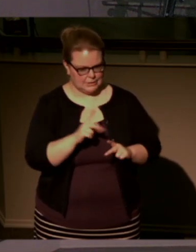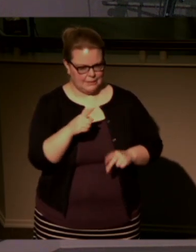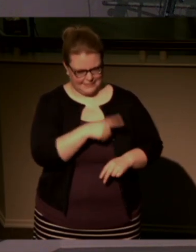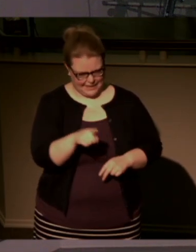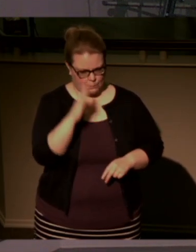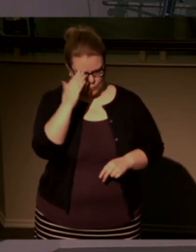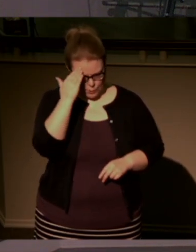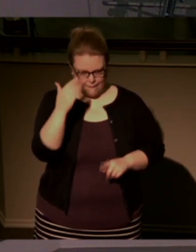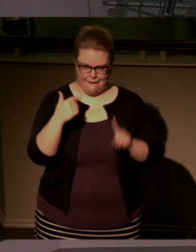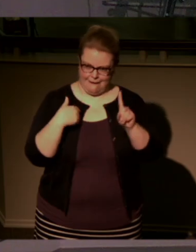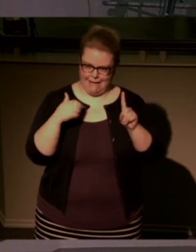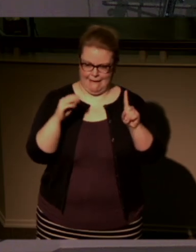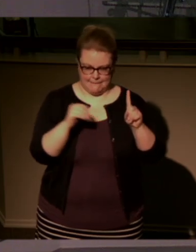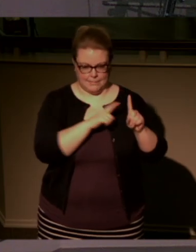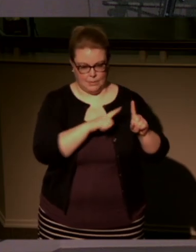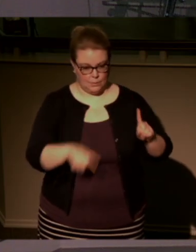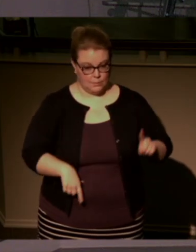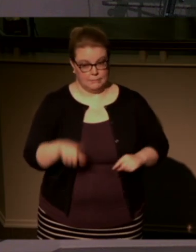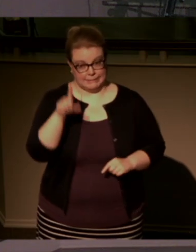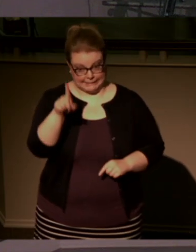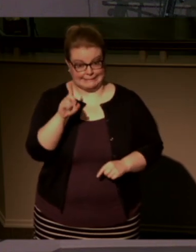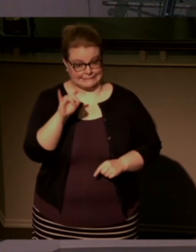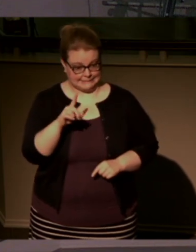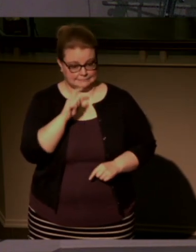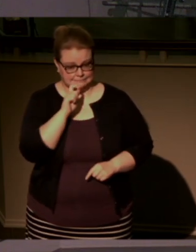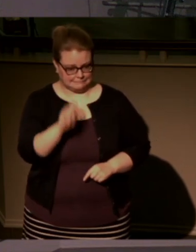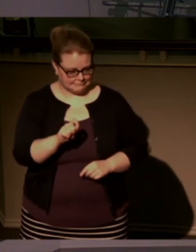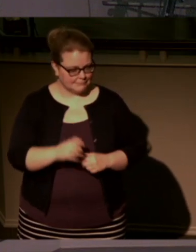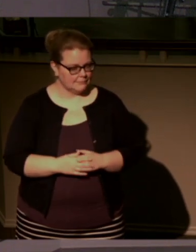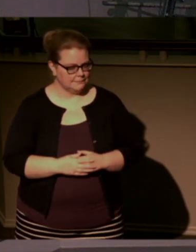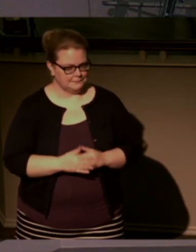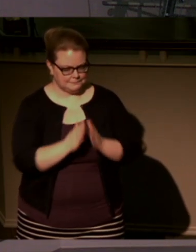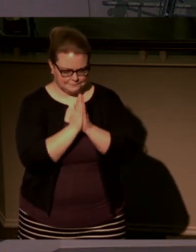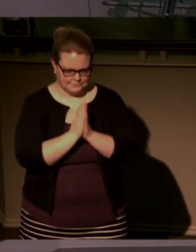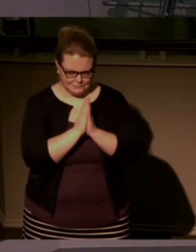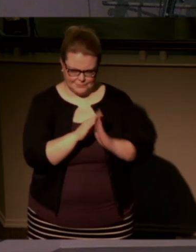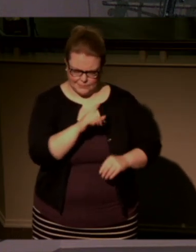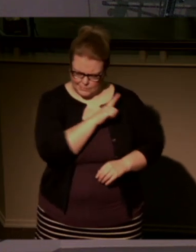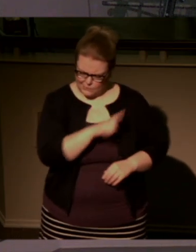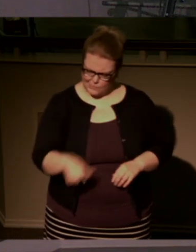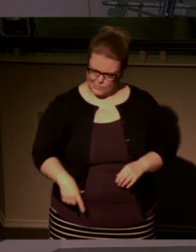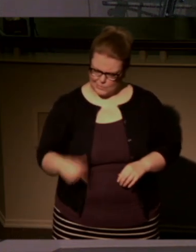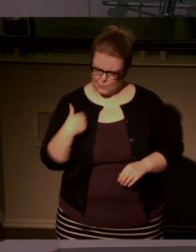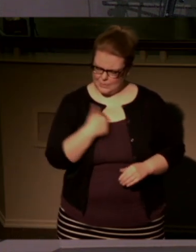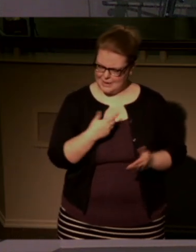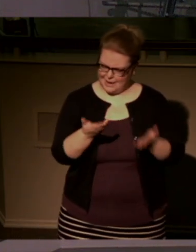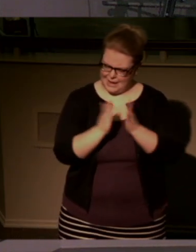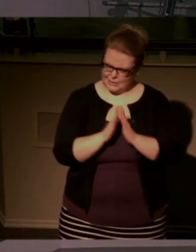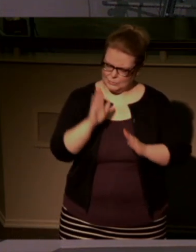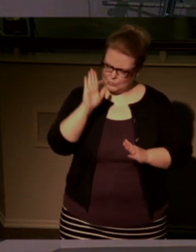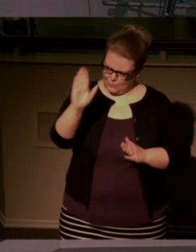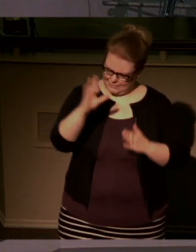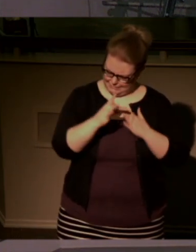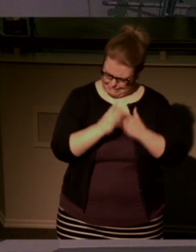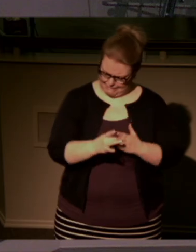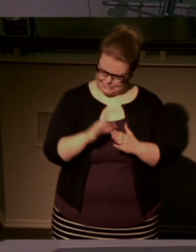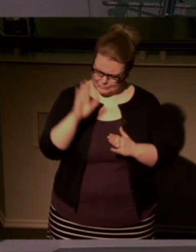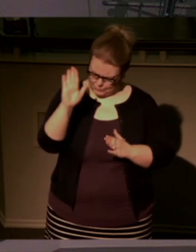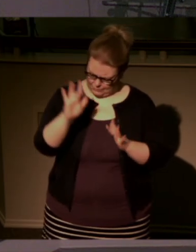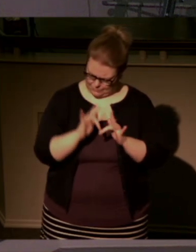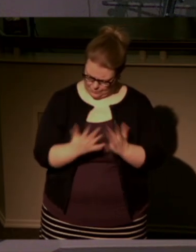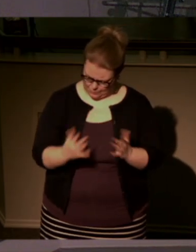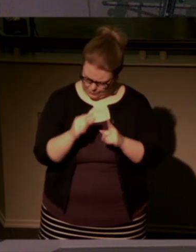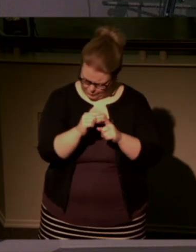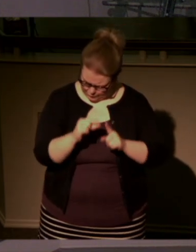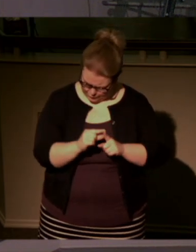Lord. And they did so. Lord, we ask for the guidance in your word this morning, that our